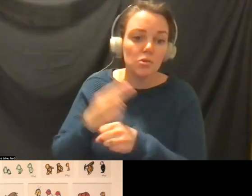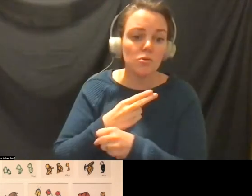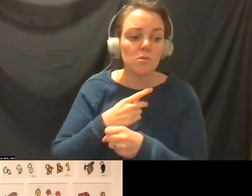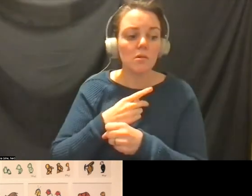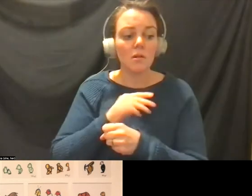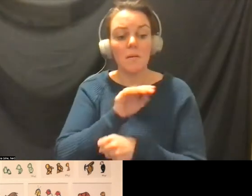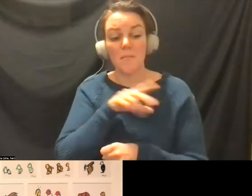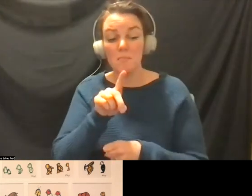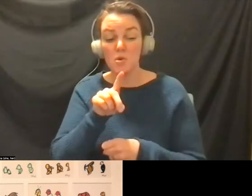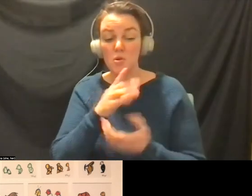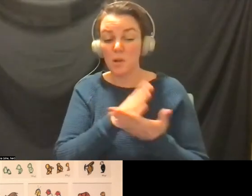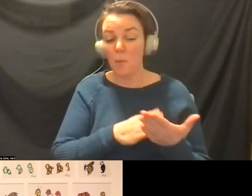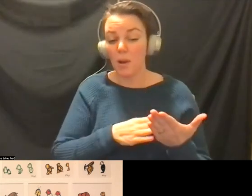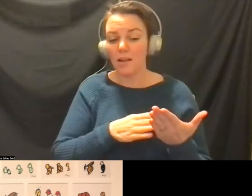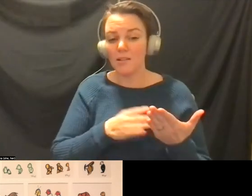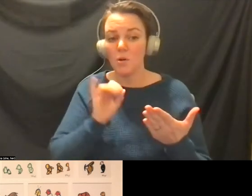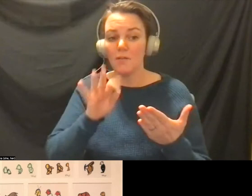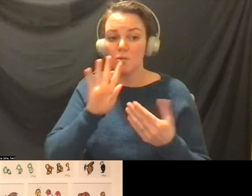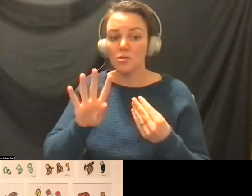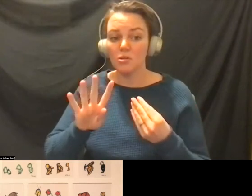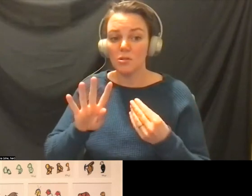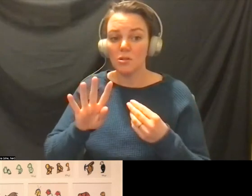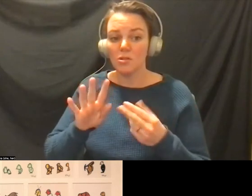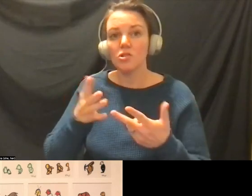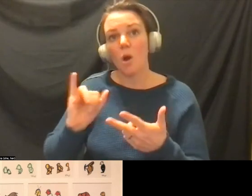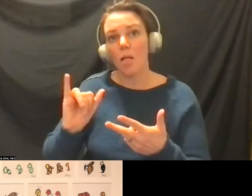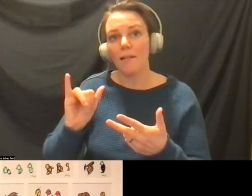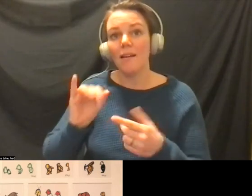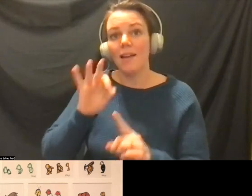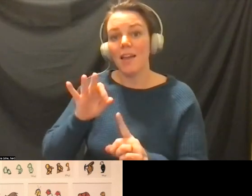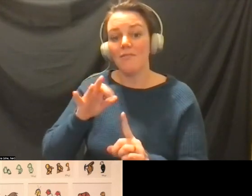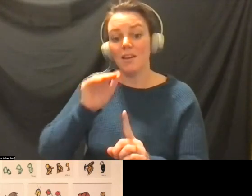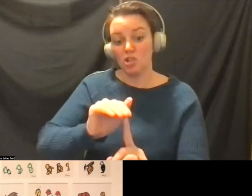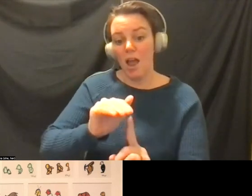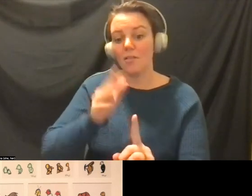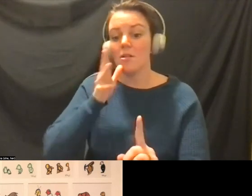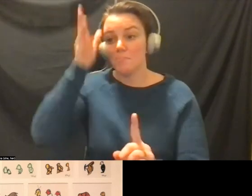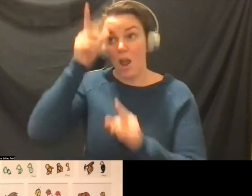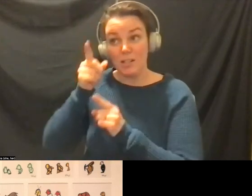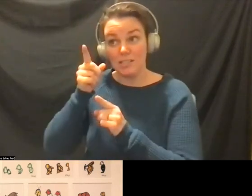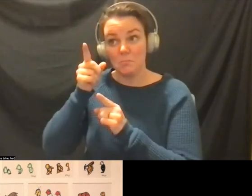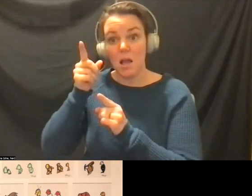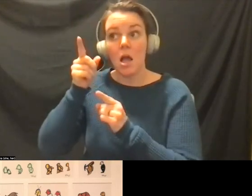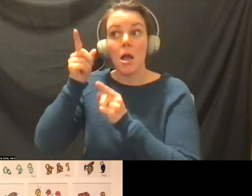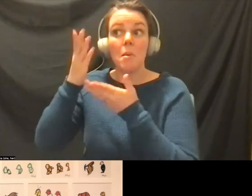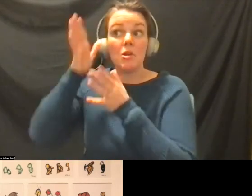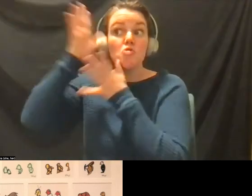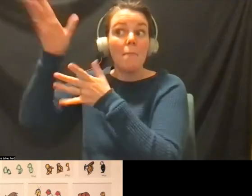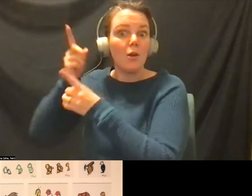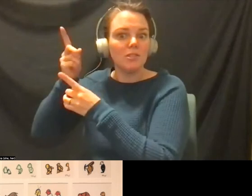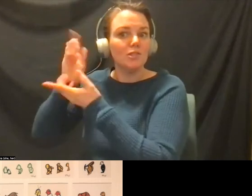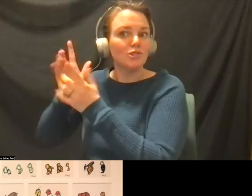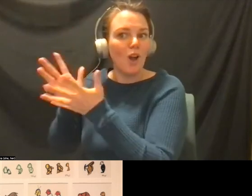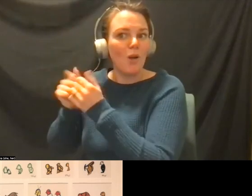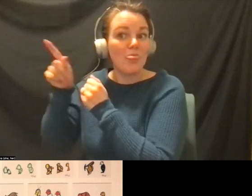talk to their parents, so the parent of the parent who might have bipolar disorder can be very